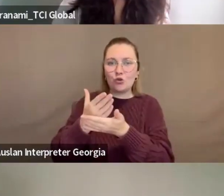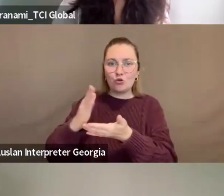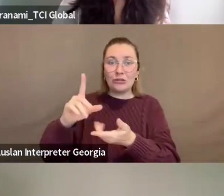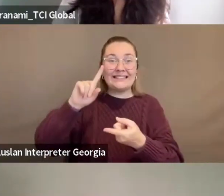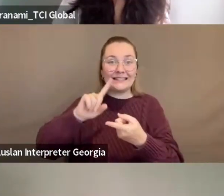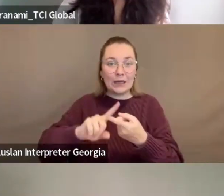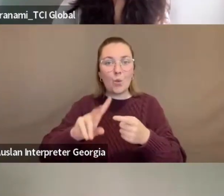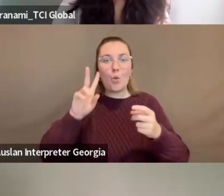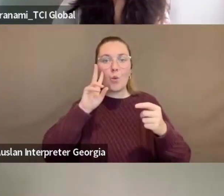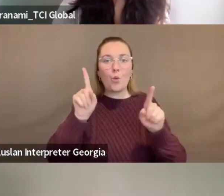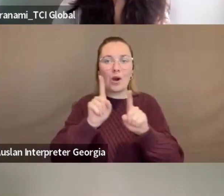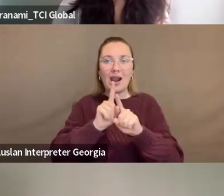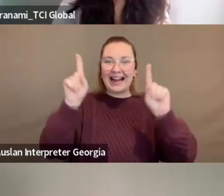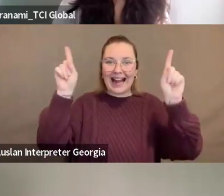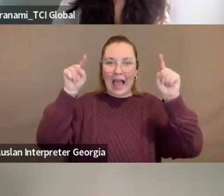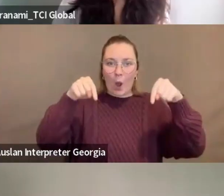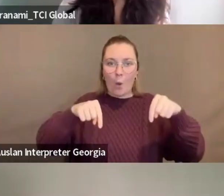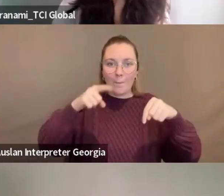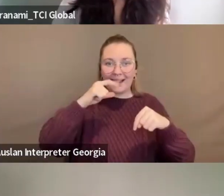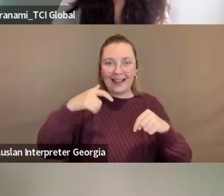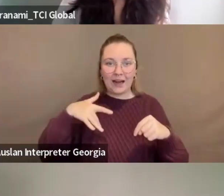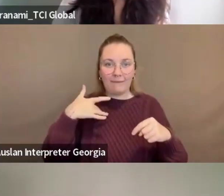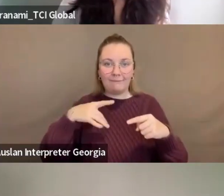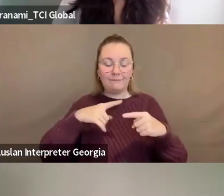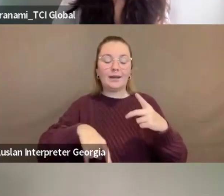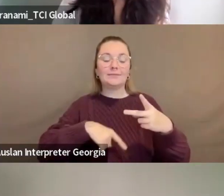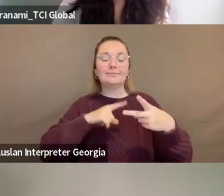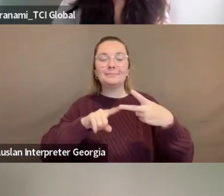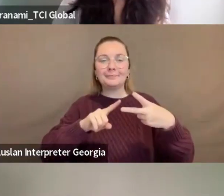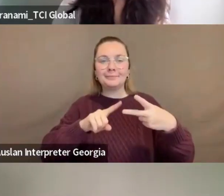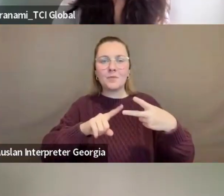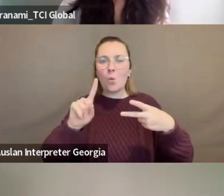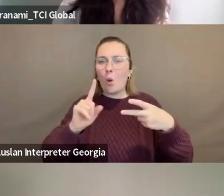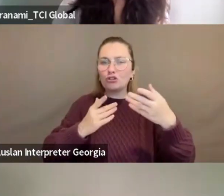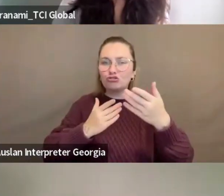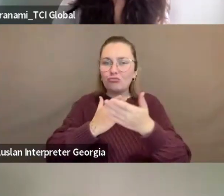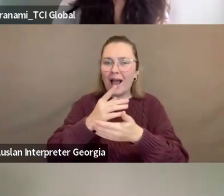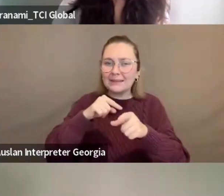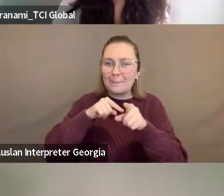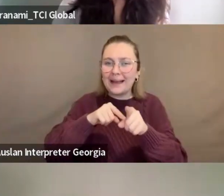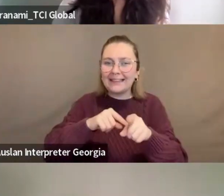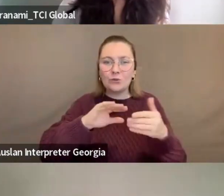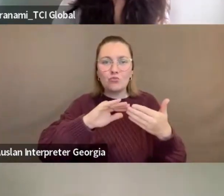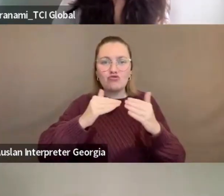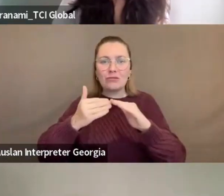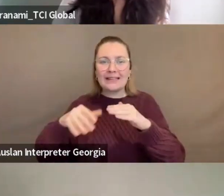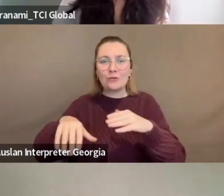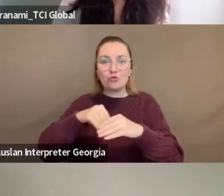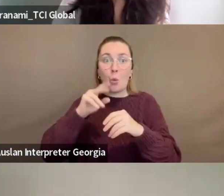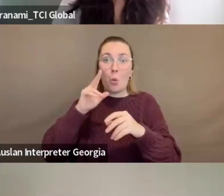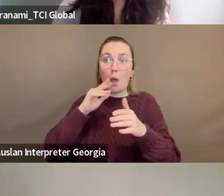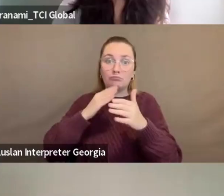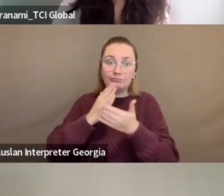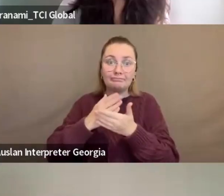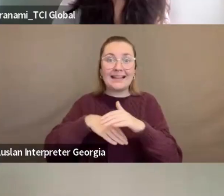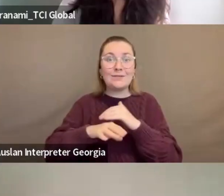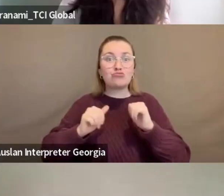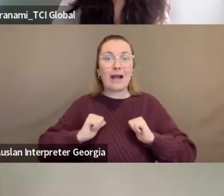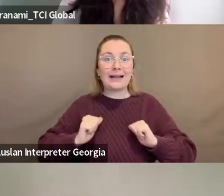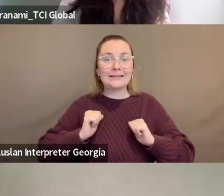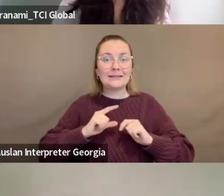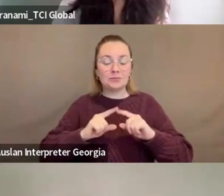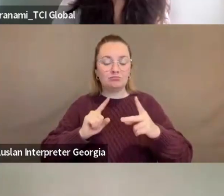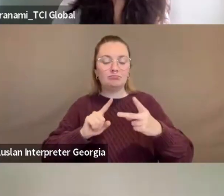like in people's lives? Second, what does rights-based community inclusion look like in practice? And